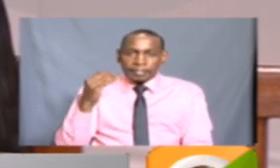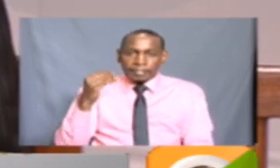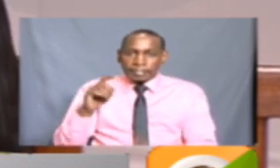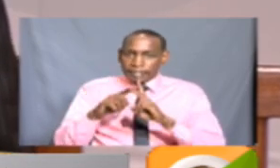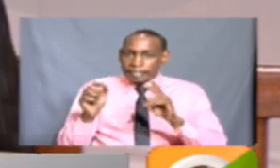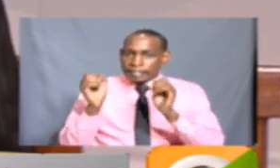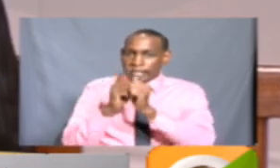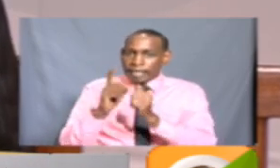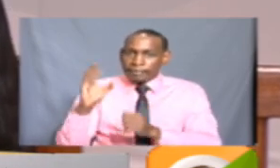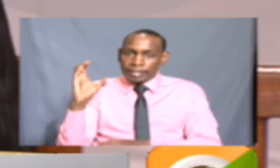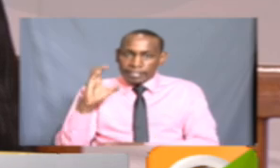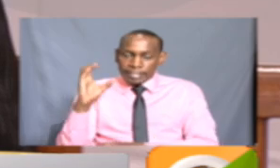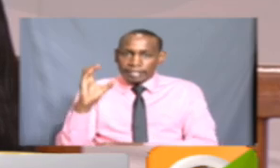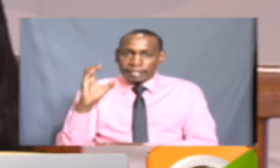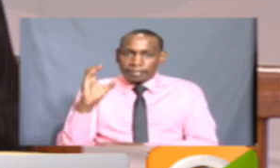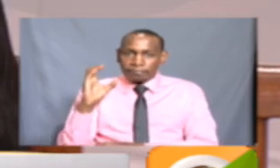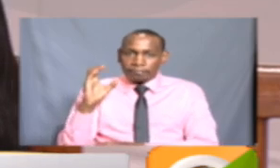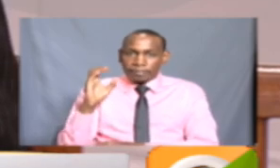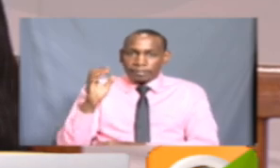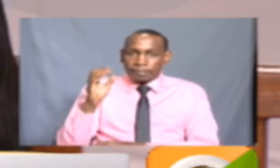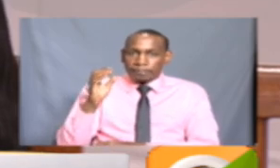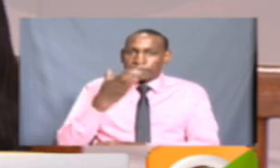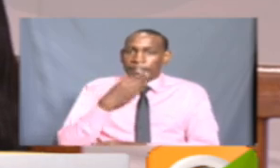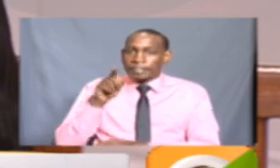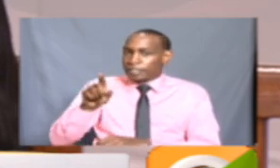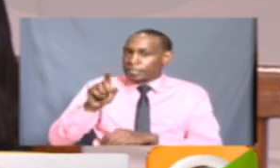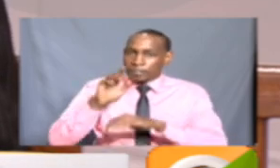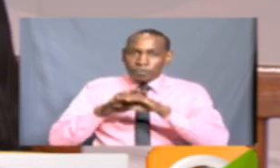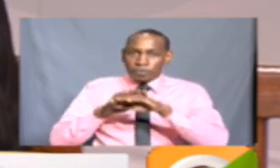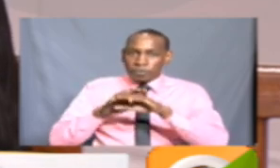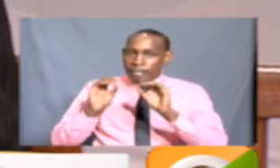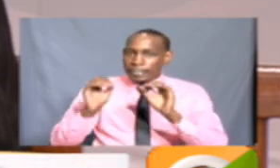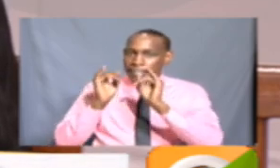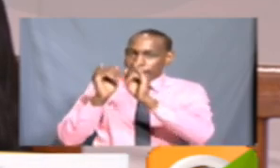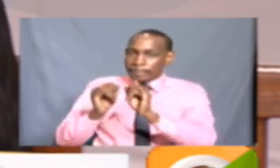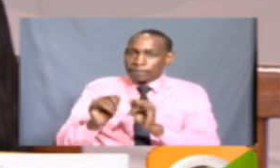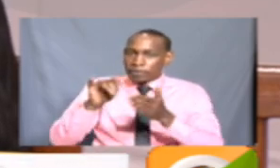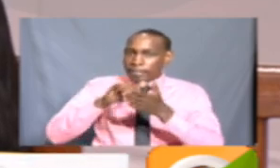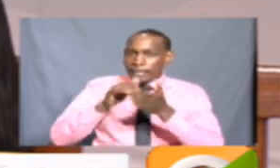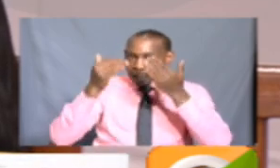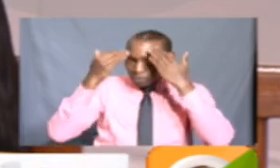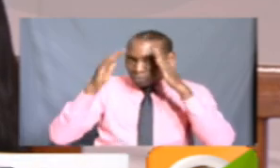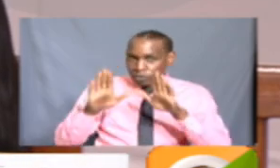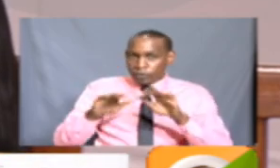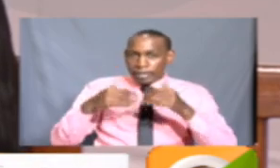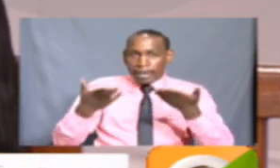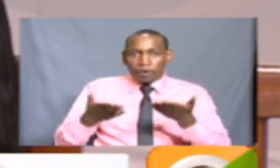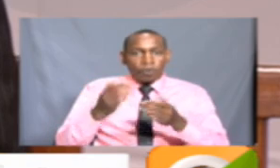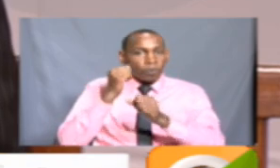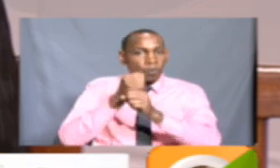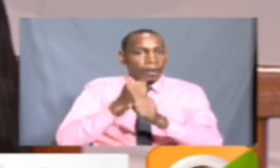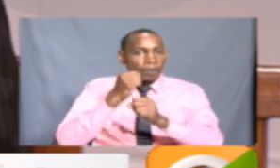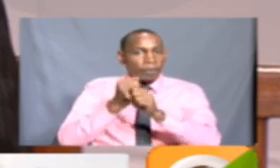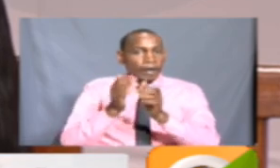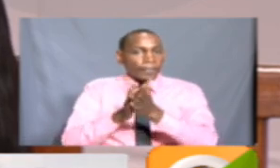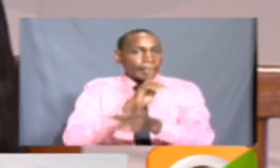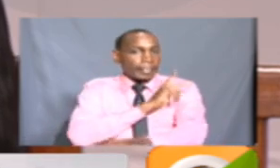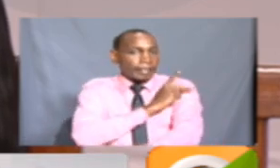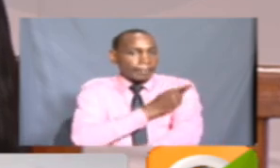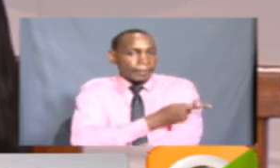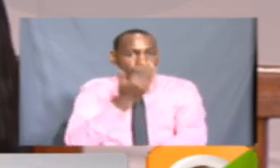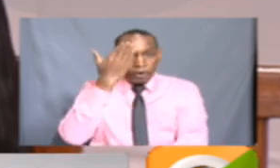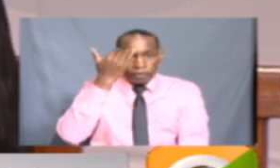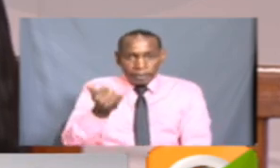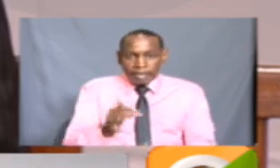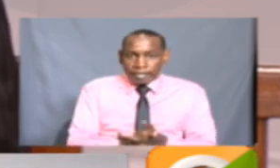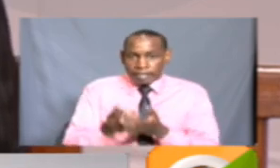century. He was an ill-advised individual who did not know how to exercise power, partly